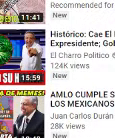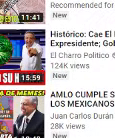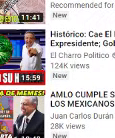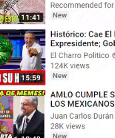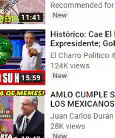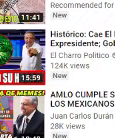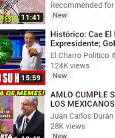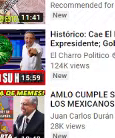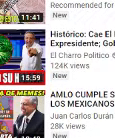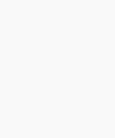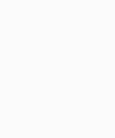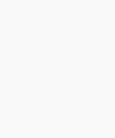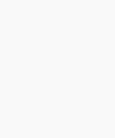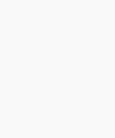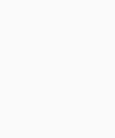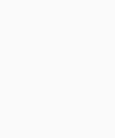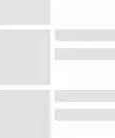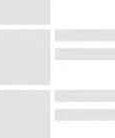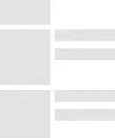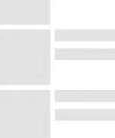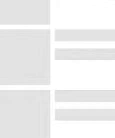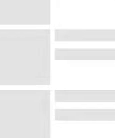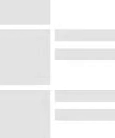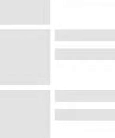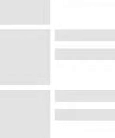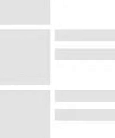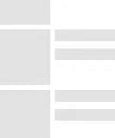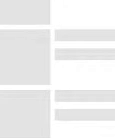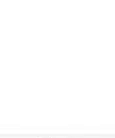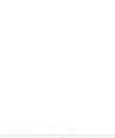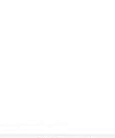with this whole thing with the president.